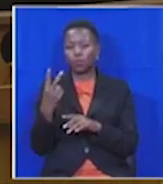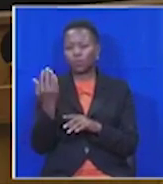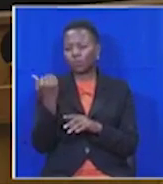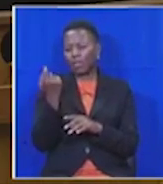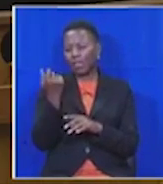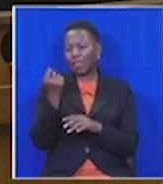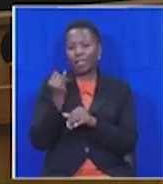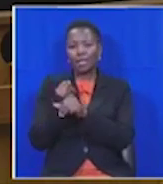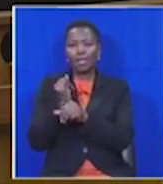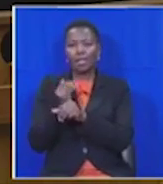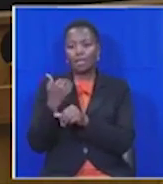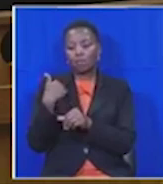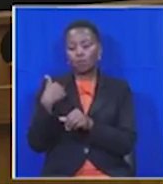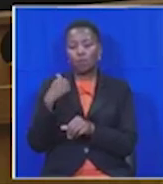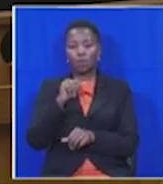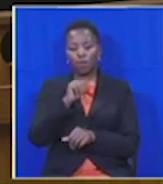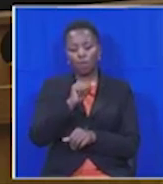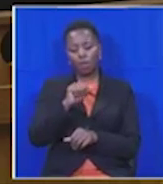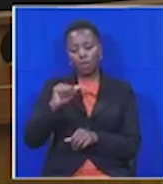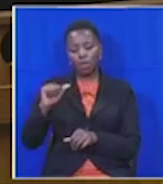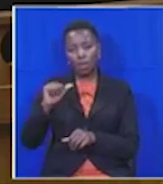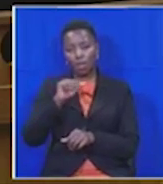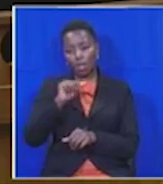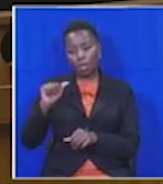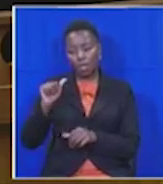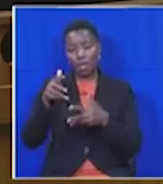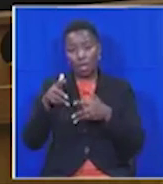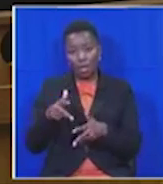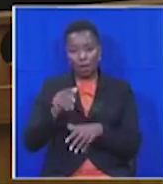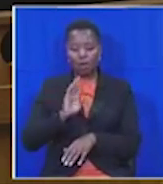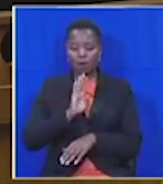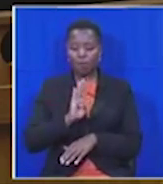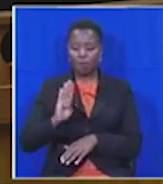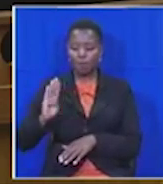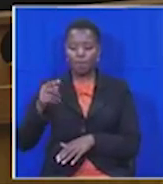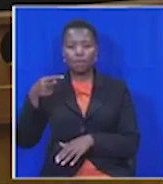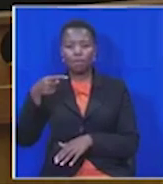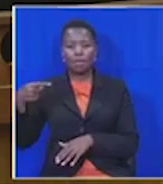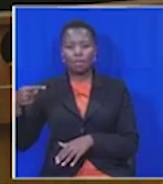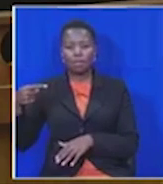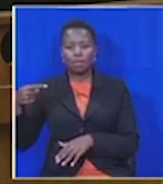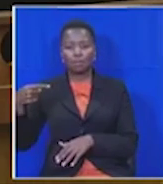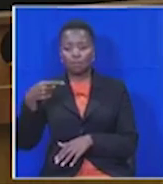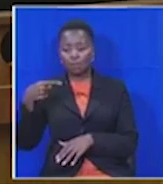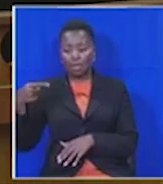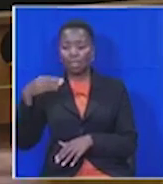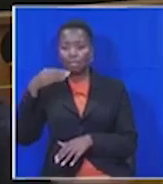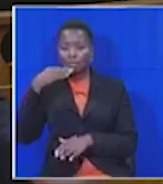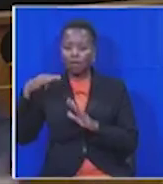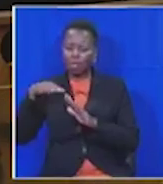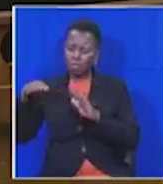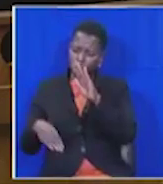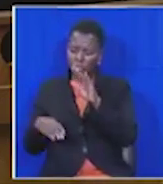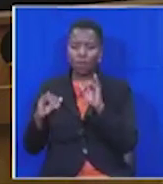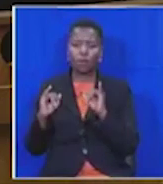still AA3 rated. Now we are BBB- rated and on the cusp of junk status. Everyone